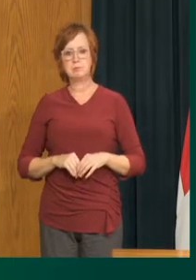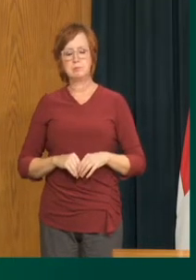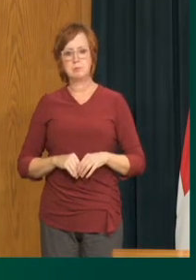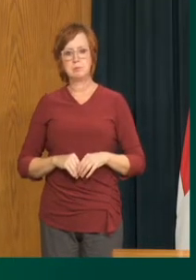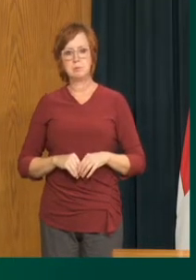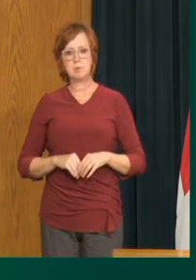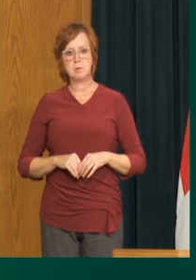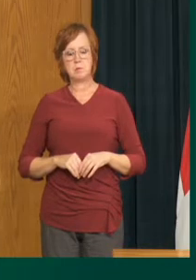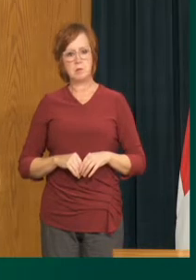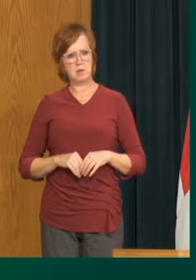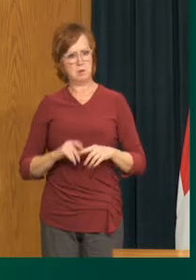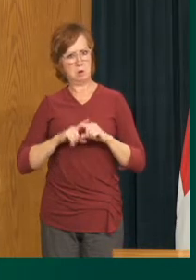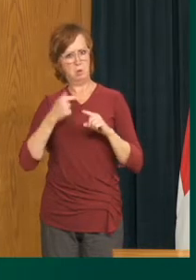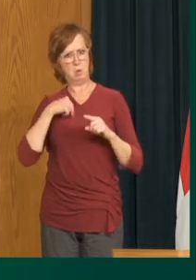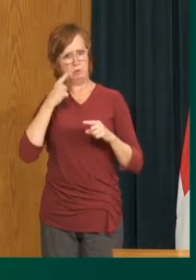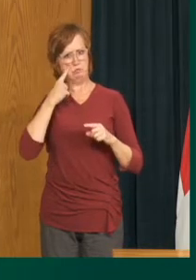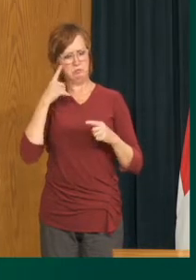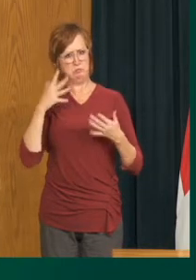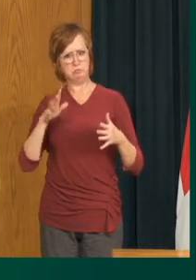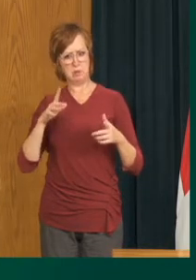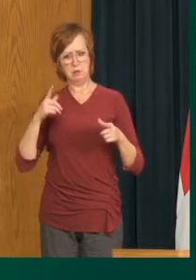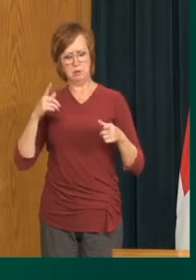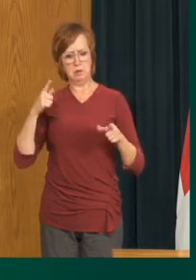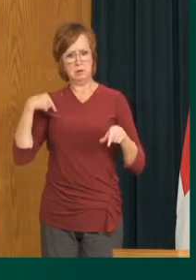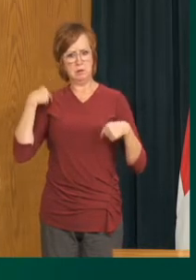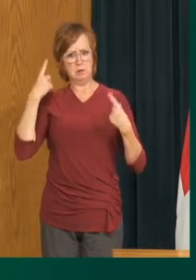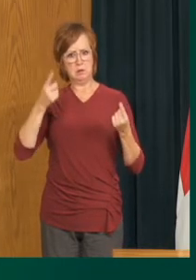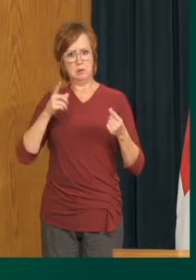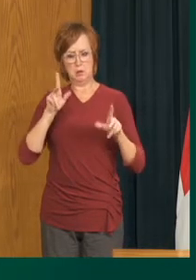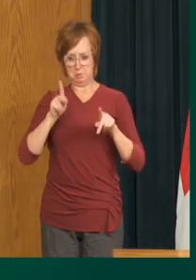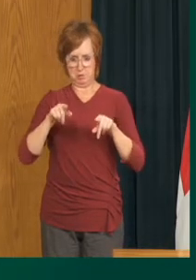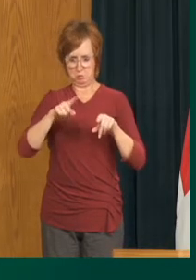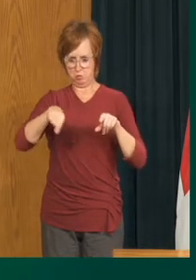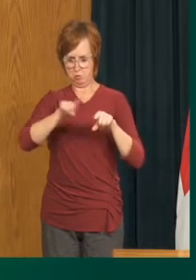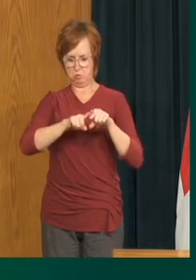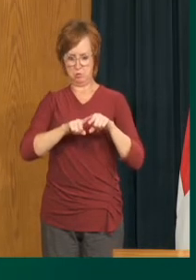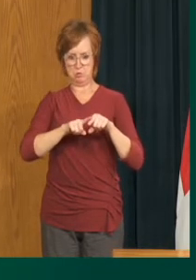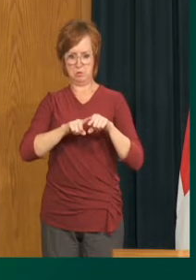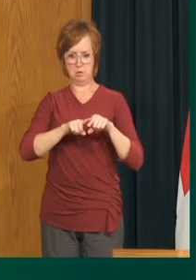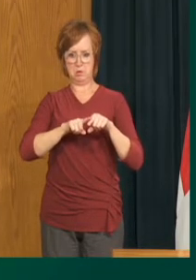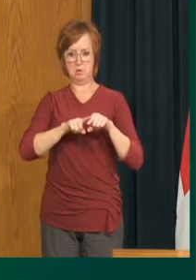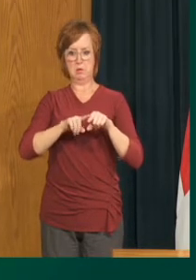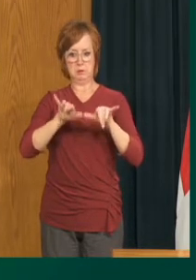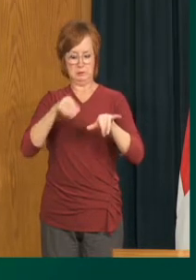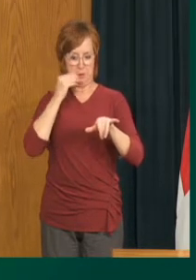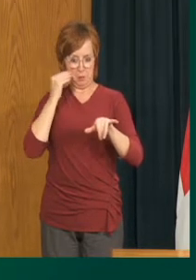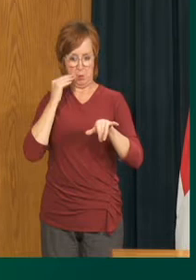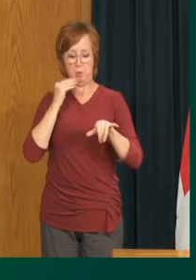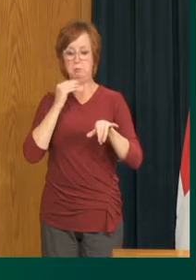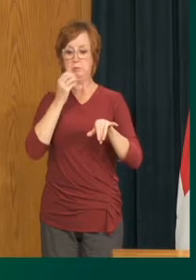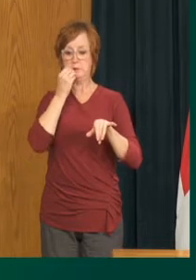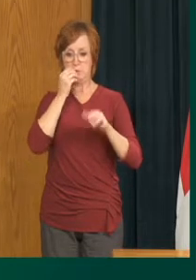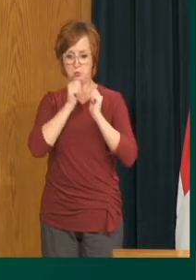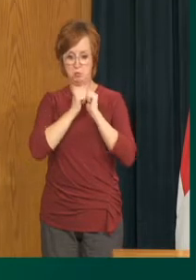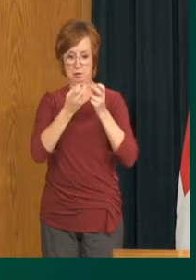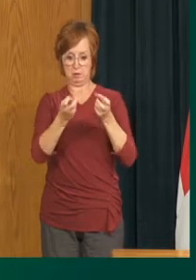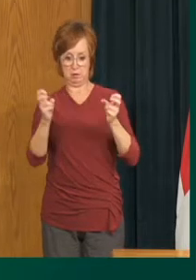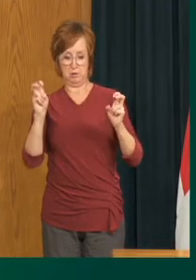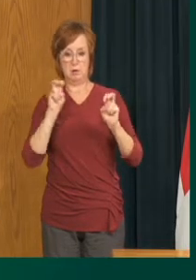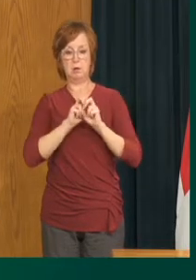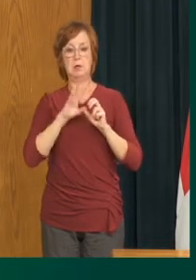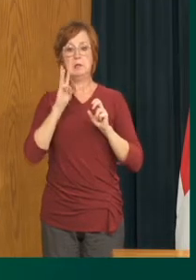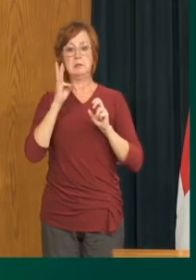socialize at home in a safe manner. Primarily in the extended household, you can go to a restaurant and you sit at a table at a group of